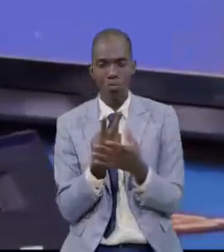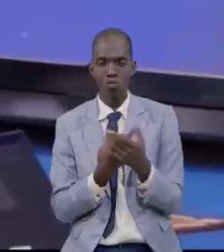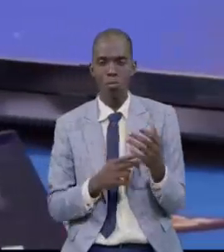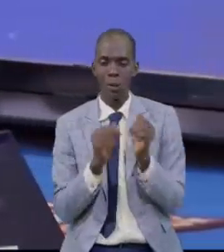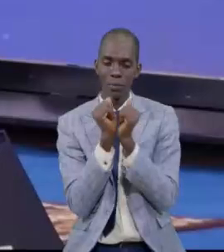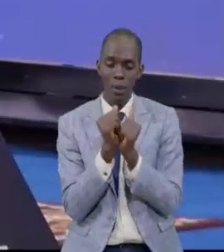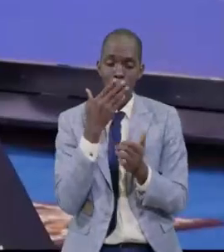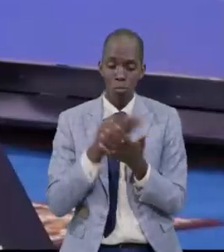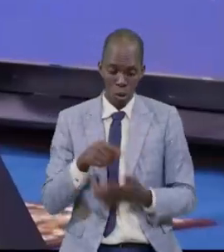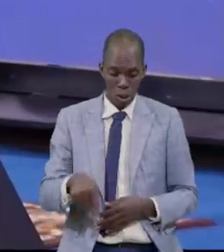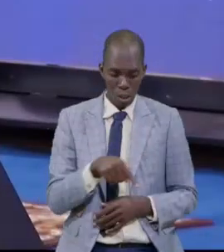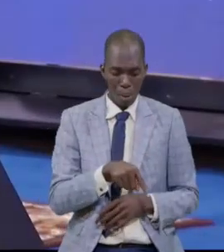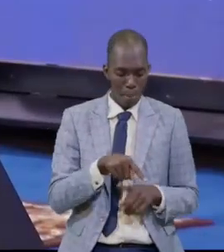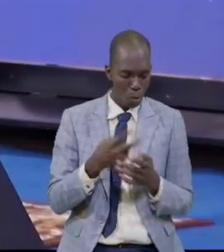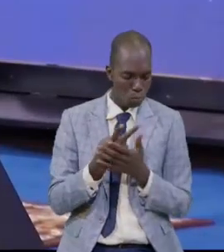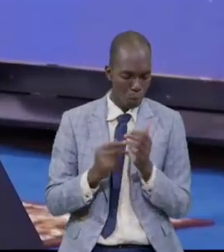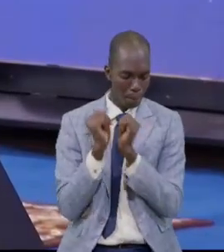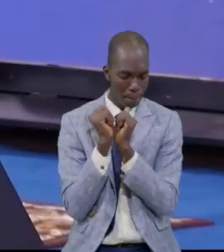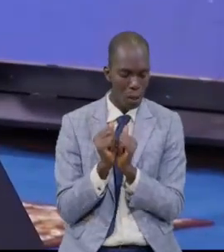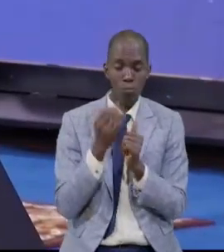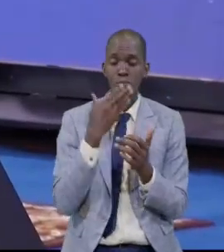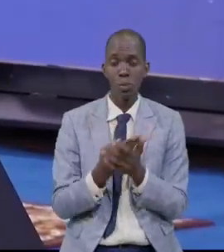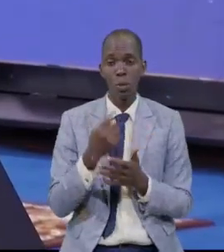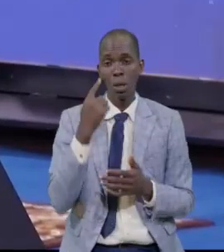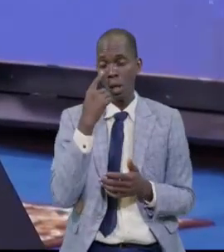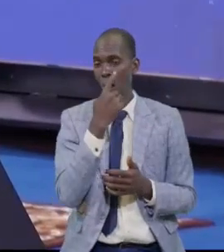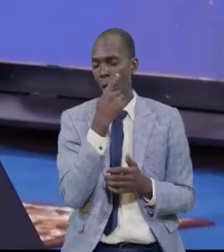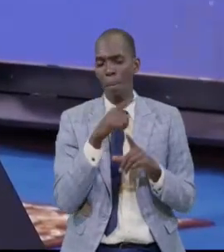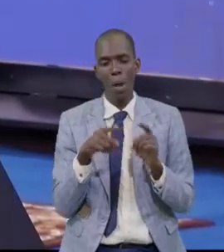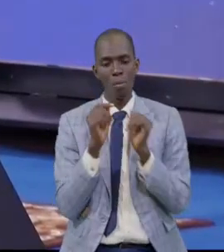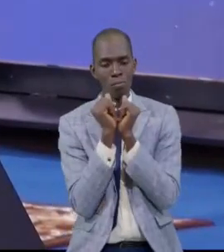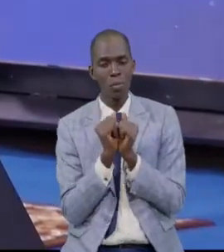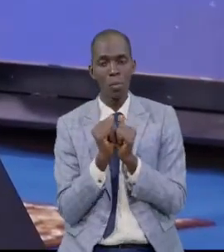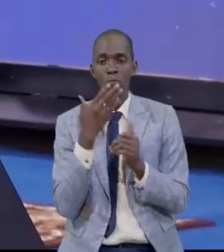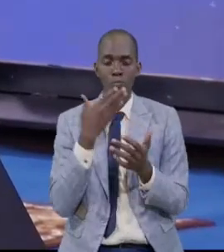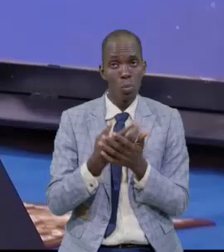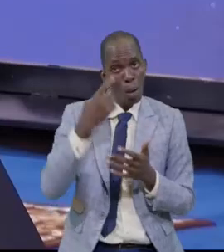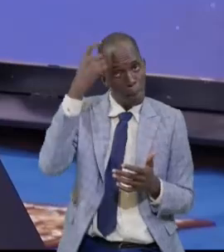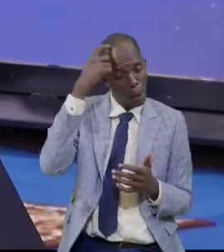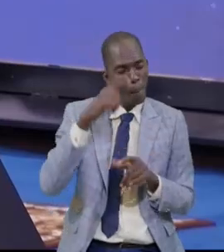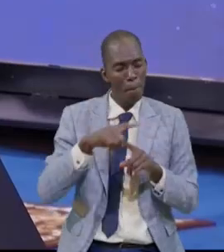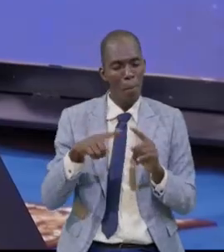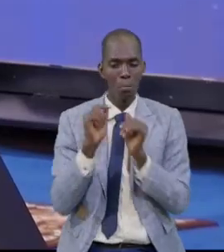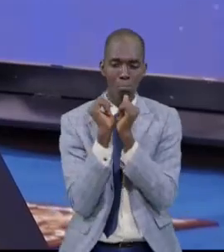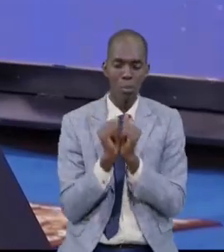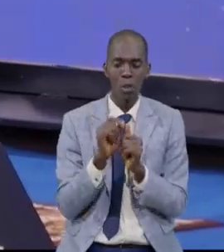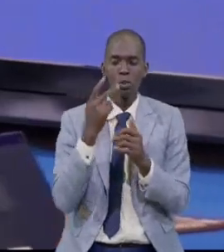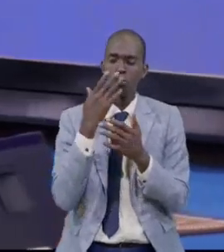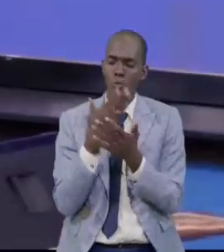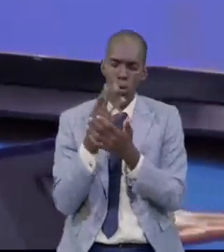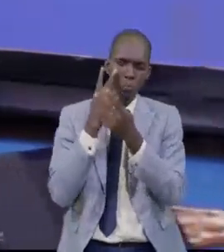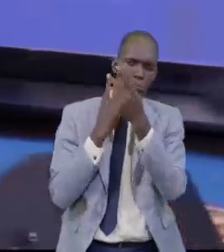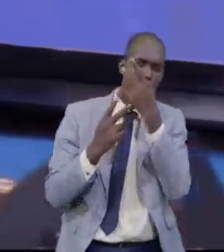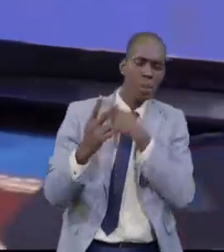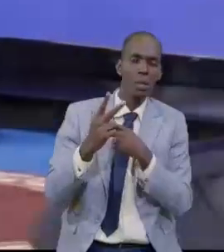but they are bound. Good eyes, but they are bound. Good brain, they are bound. And good vision, and good destination, everything